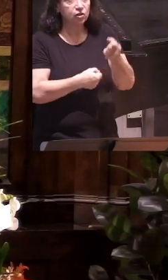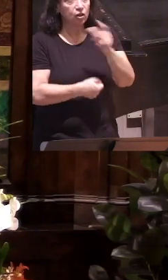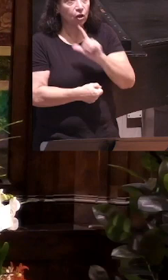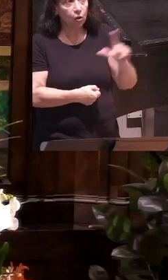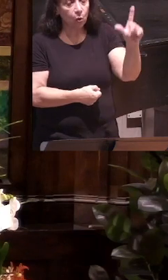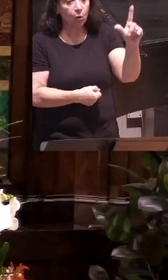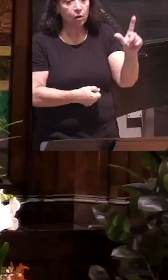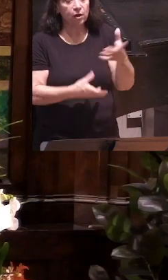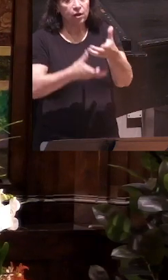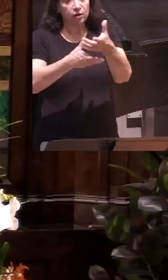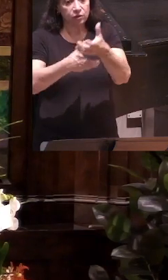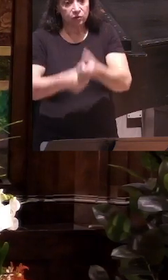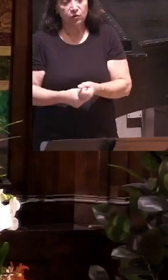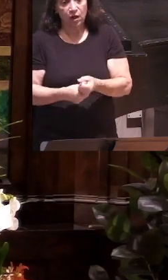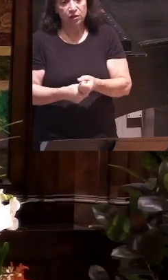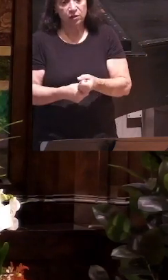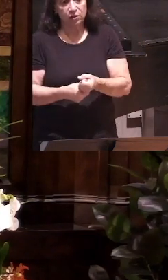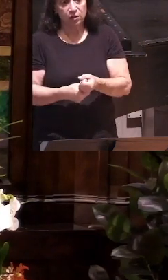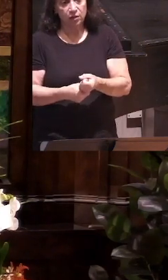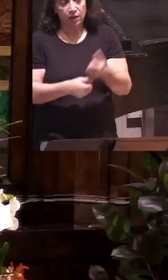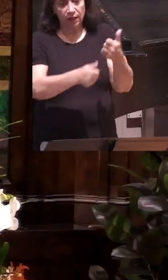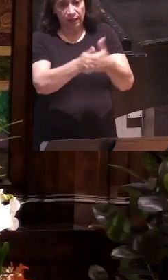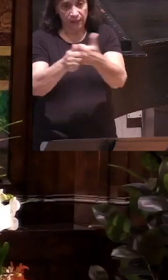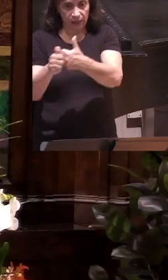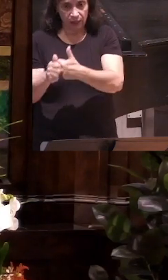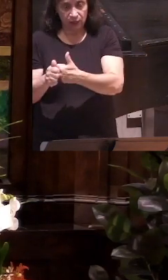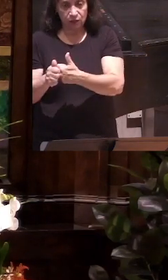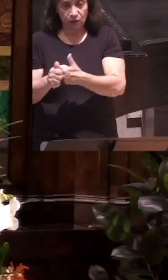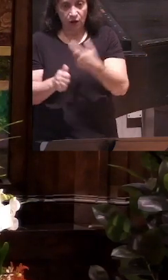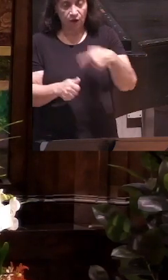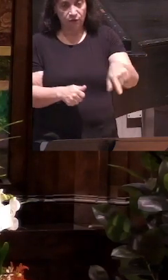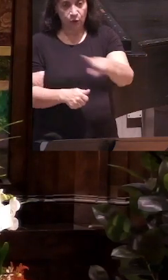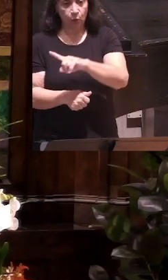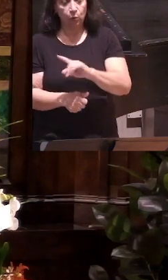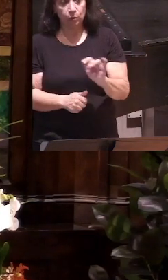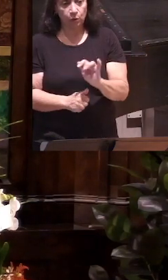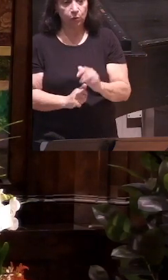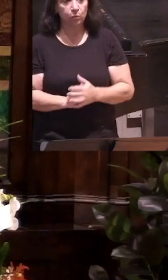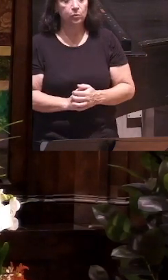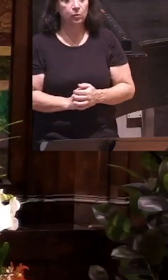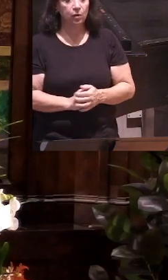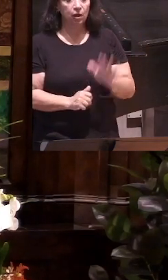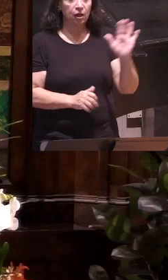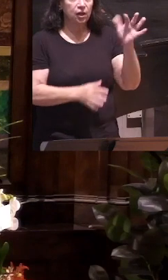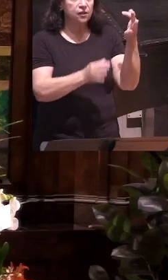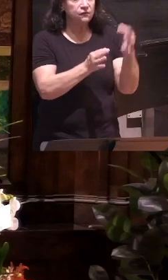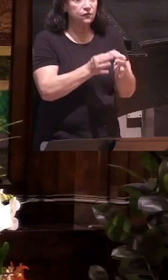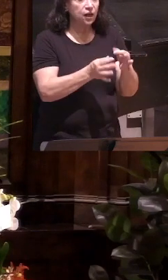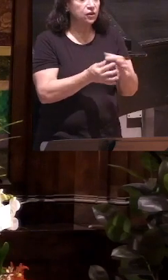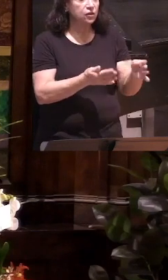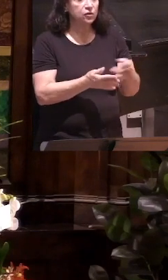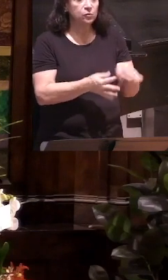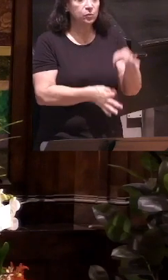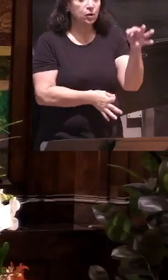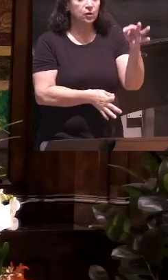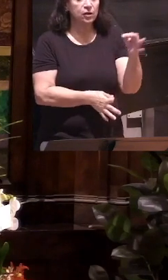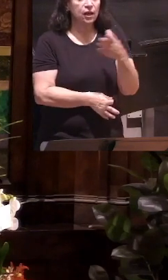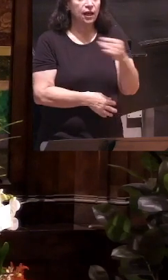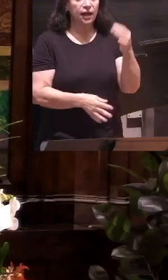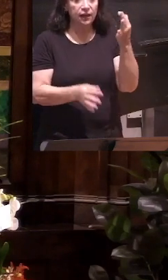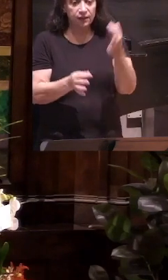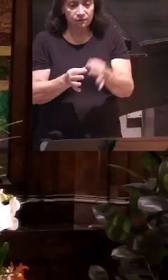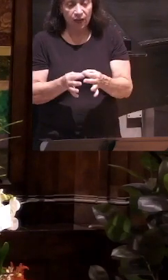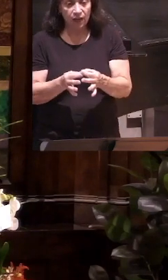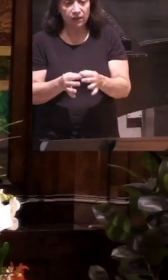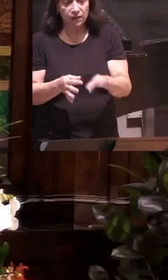Lord and his trust in each one of you, his faith in the Spirit and his